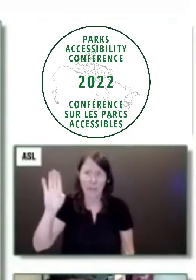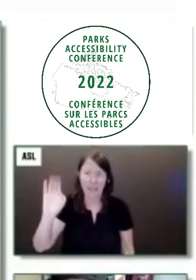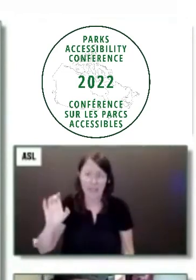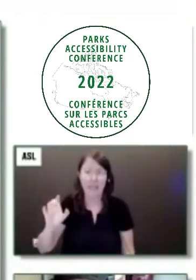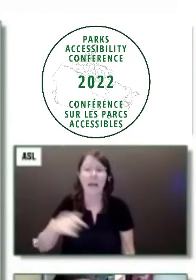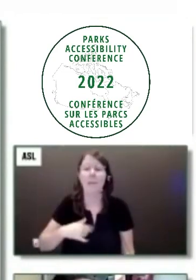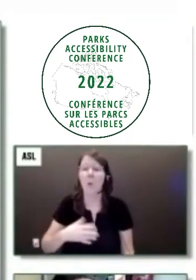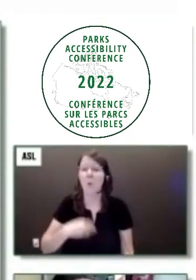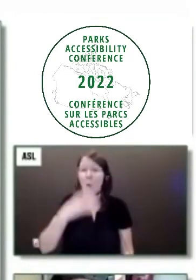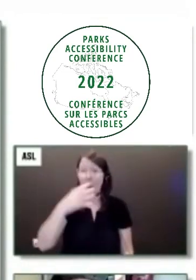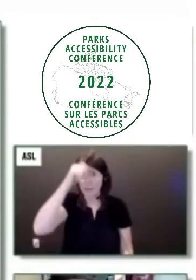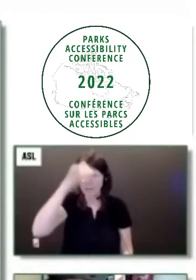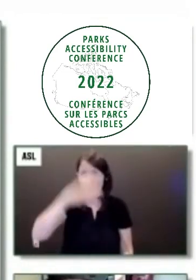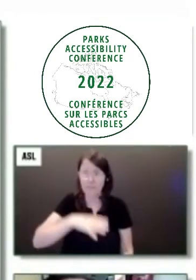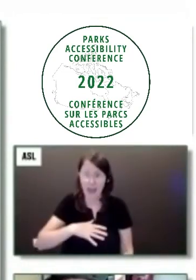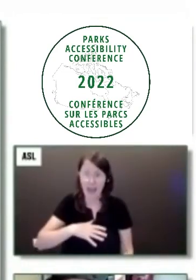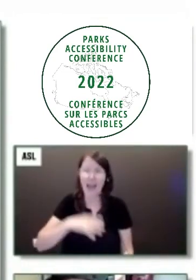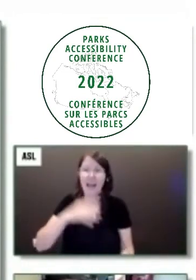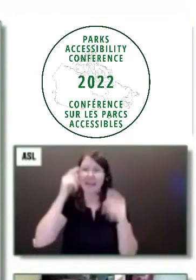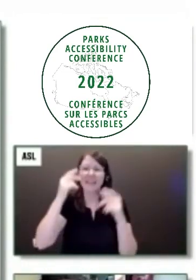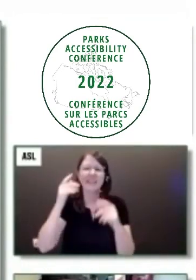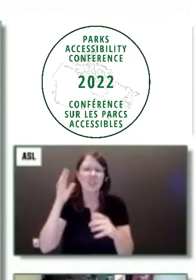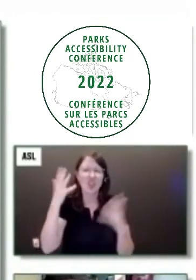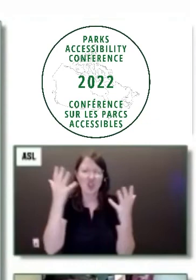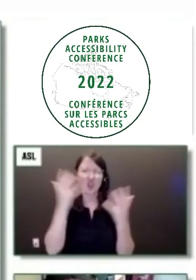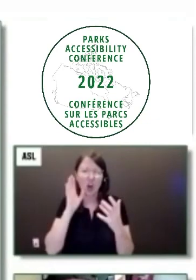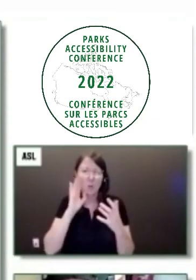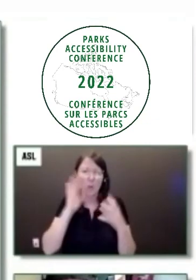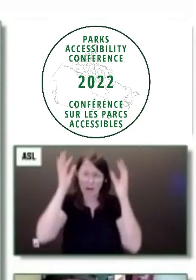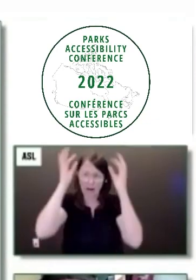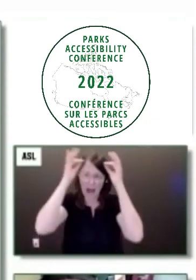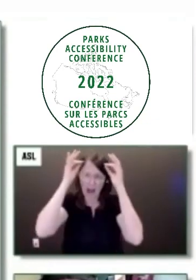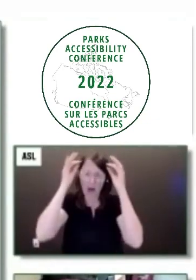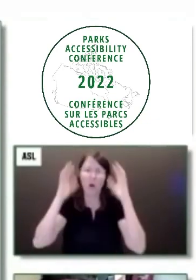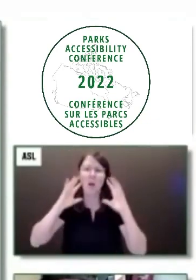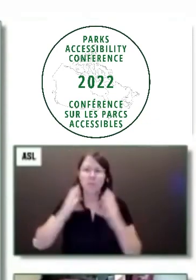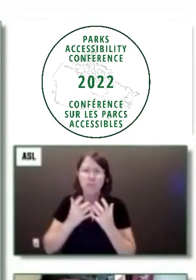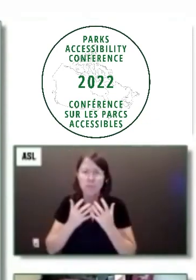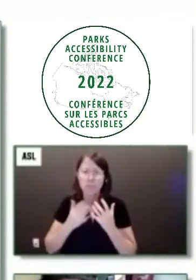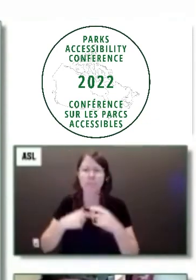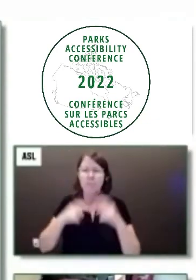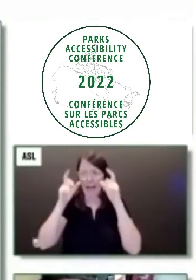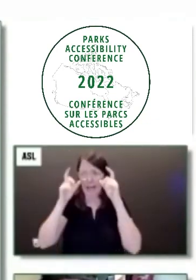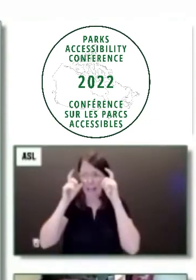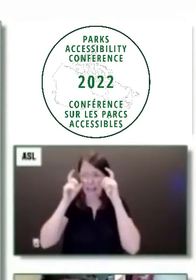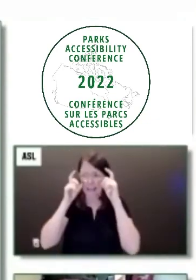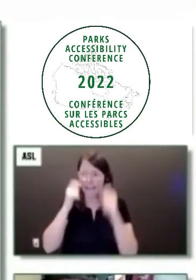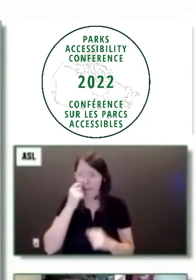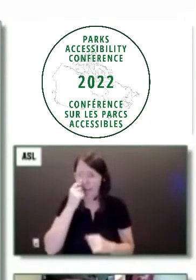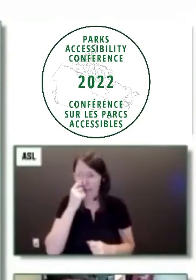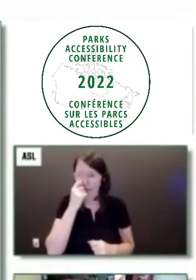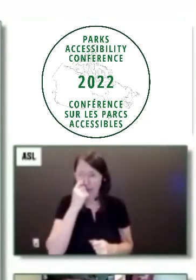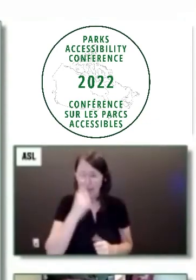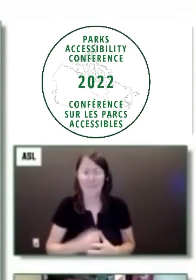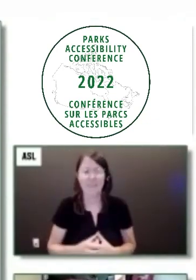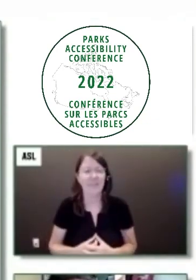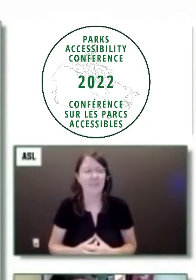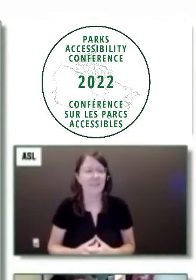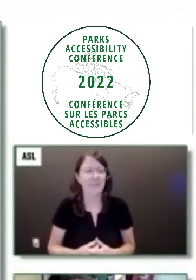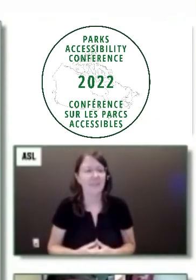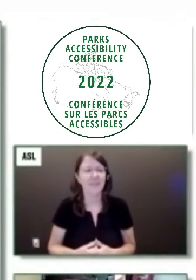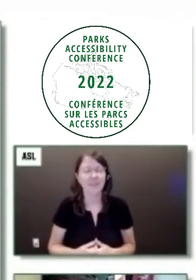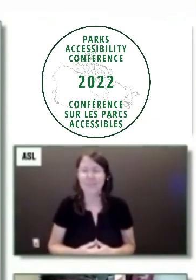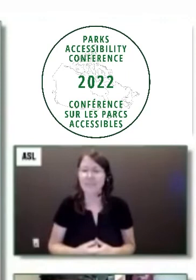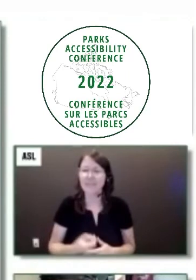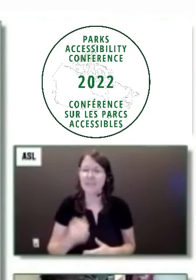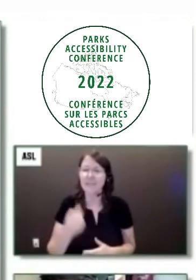beard at the moment, and I wear glasses. Today, I'm going to share a little bit about some of the recent work I've been doing along with partners